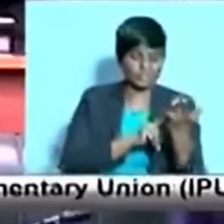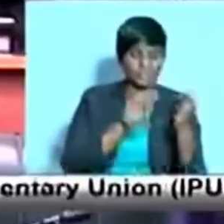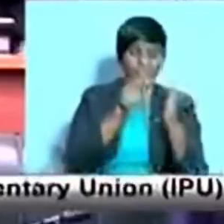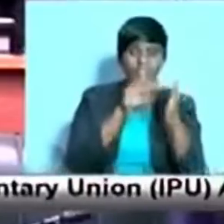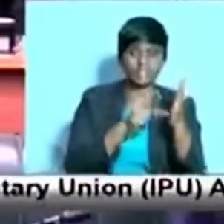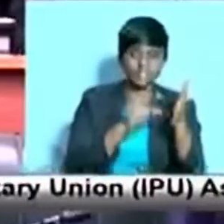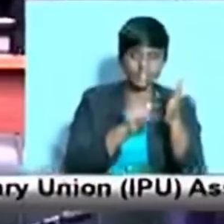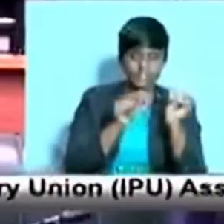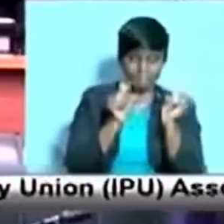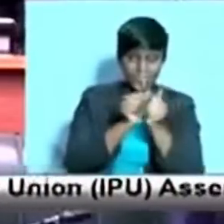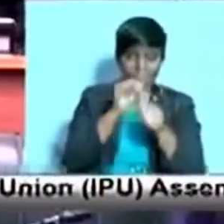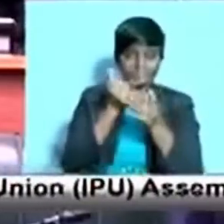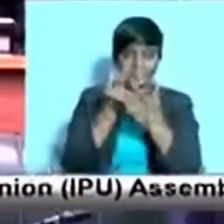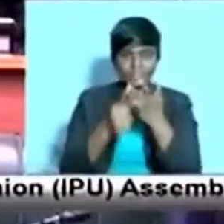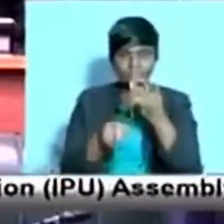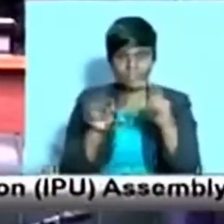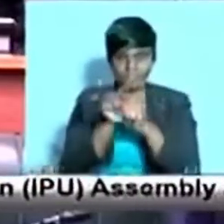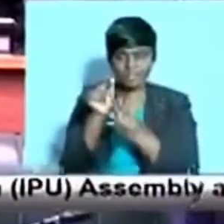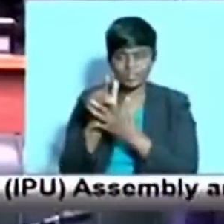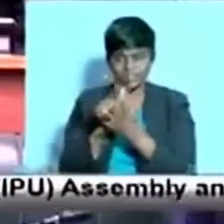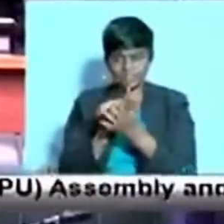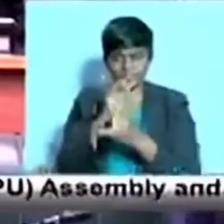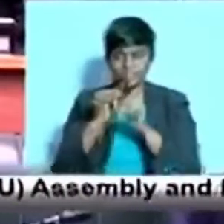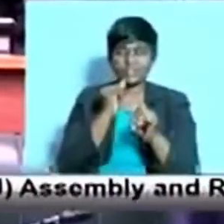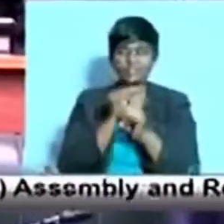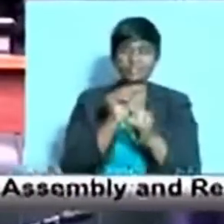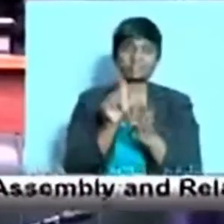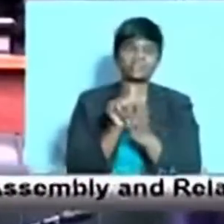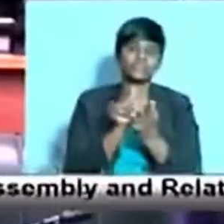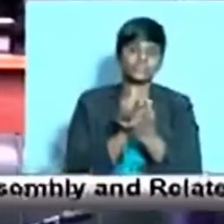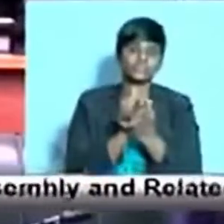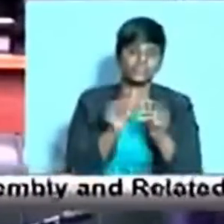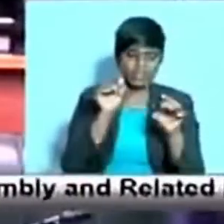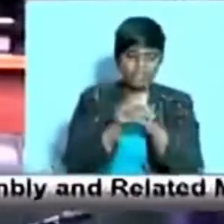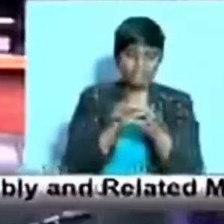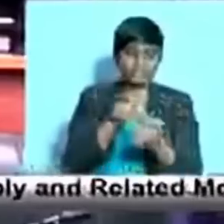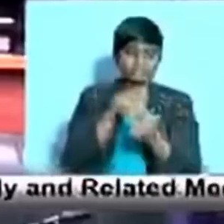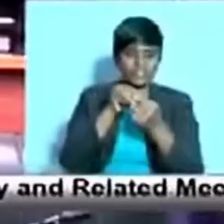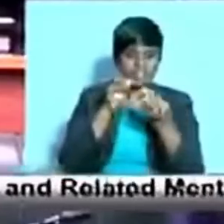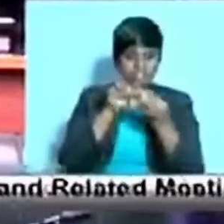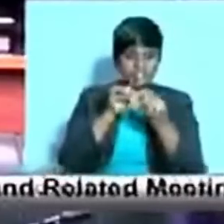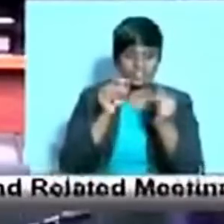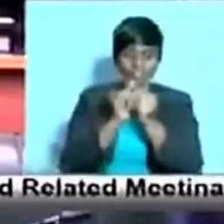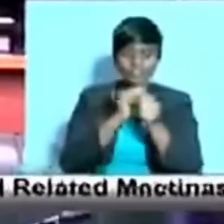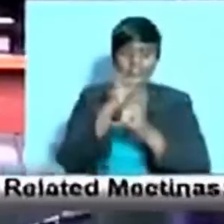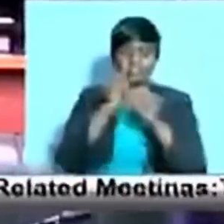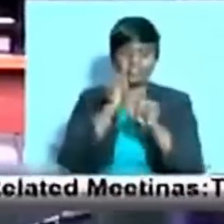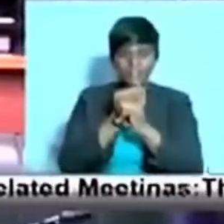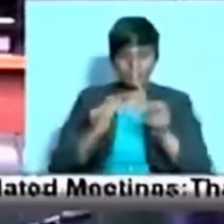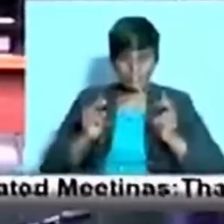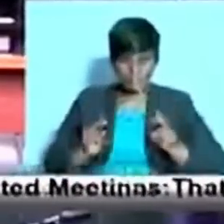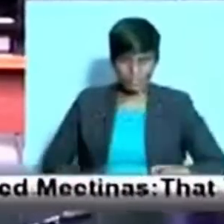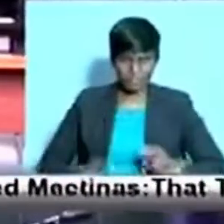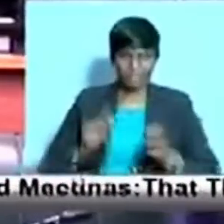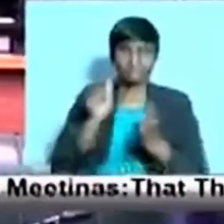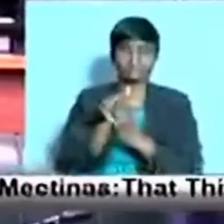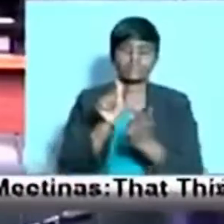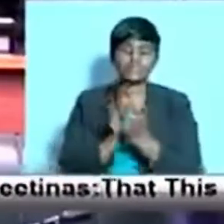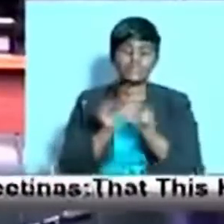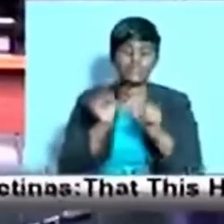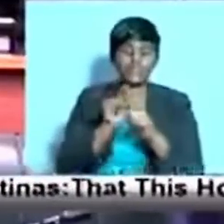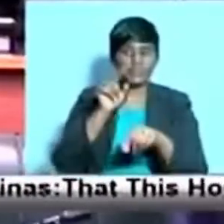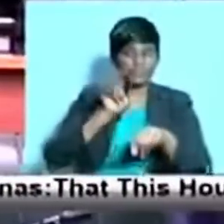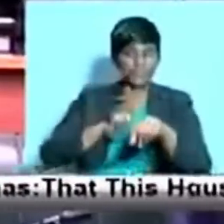principles, and core tenets of law, international law, in particular, international humanitarian law.